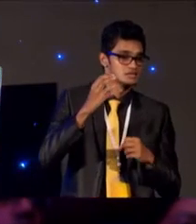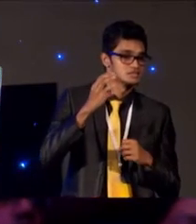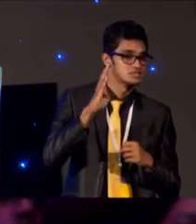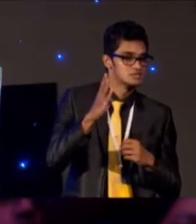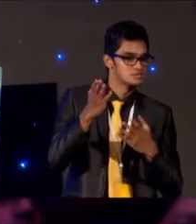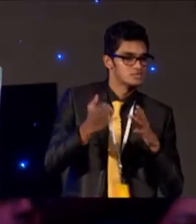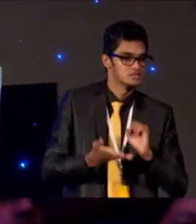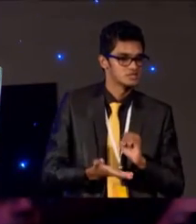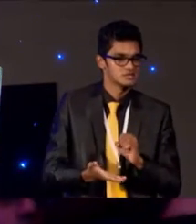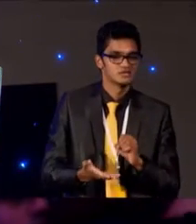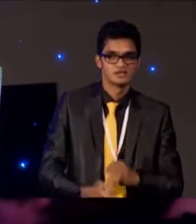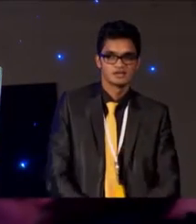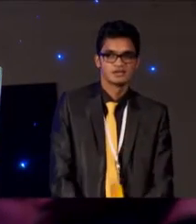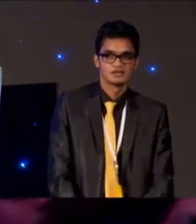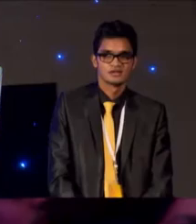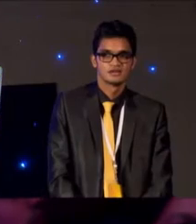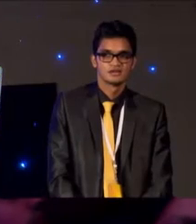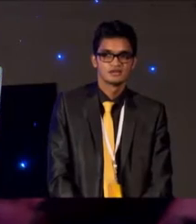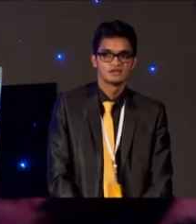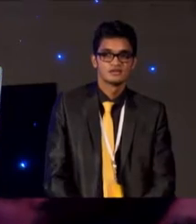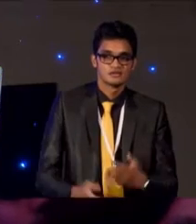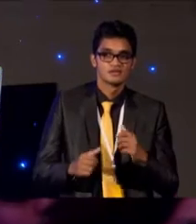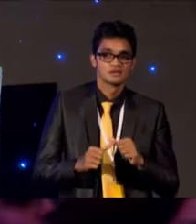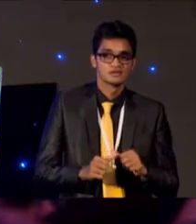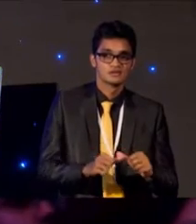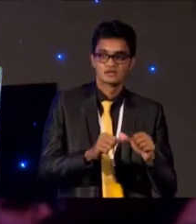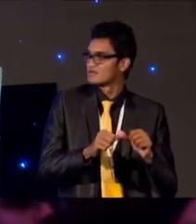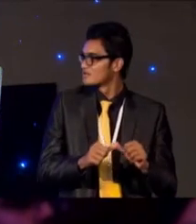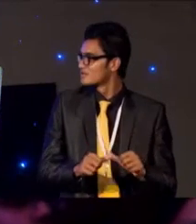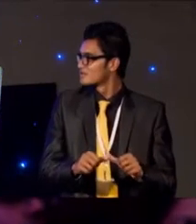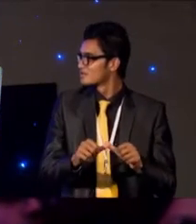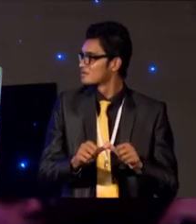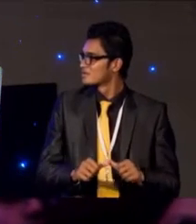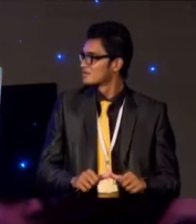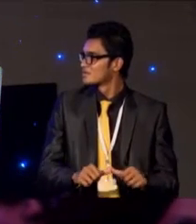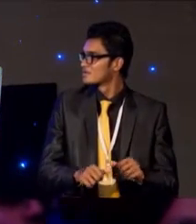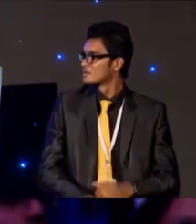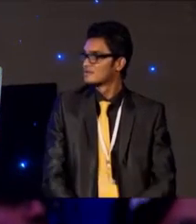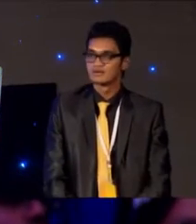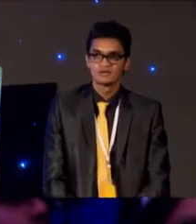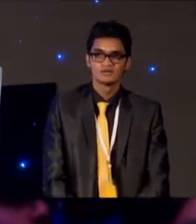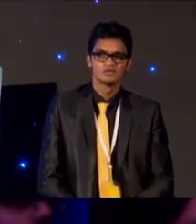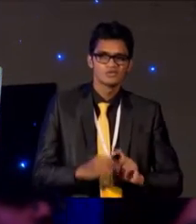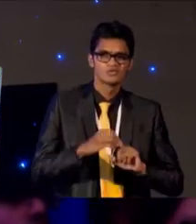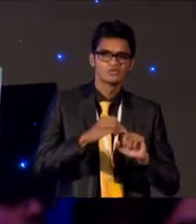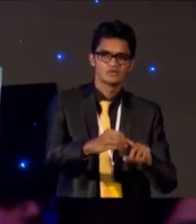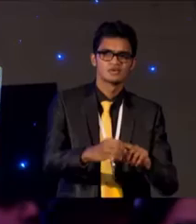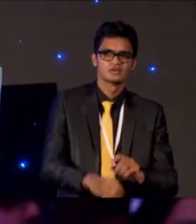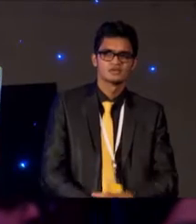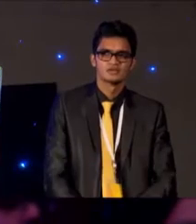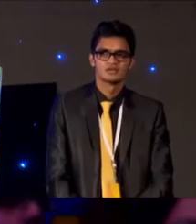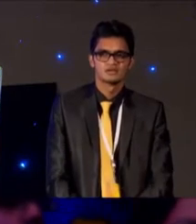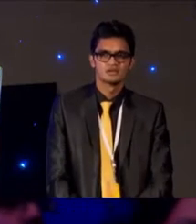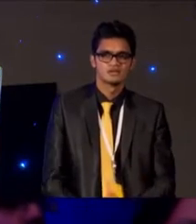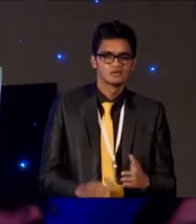well, and I've been in this field of the so-called rehabilitation. You can get to the question, please, yeah. Yeah, so my question, not a